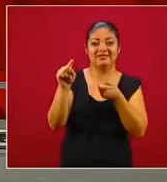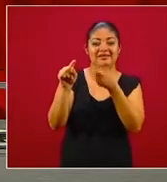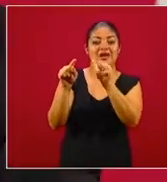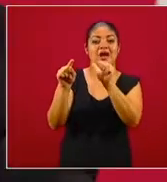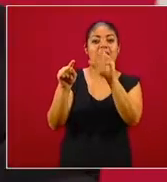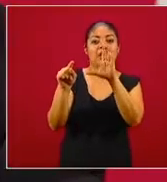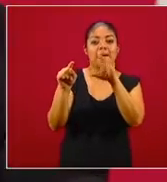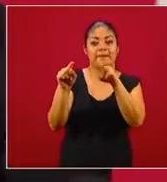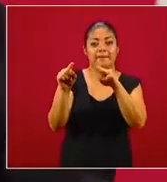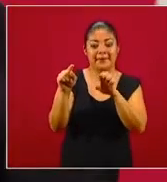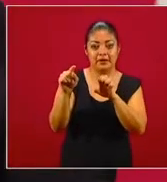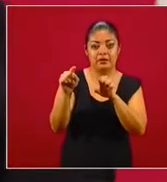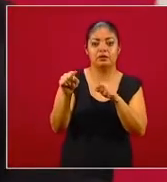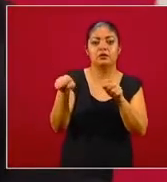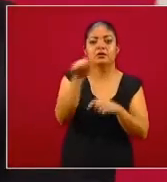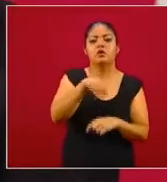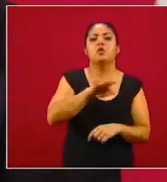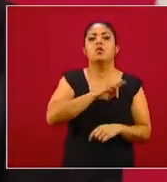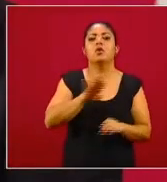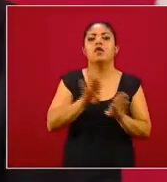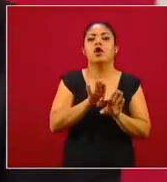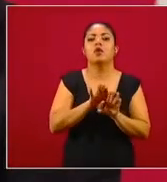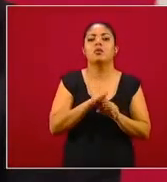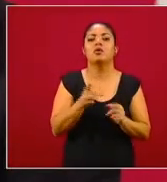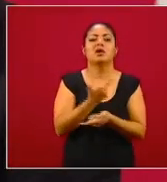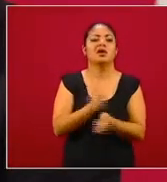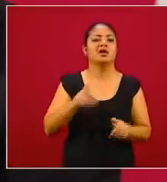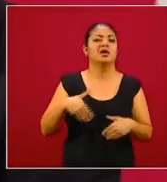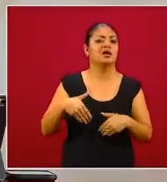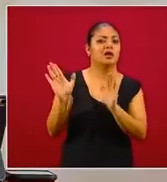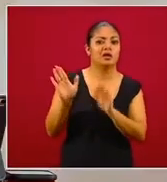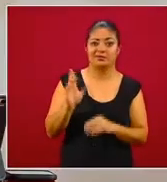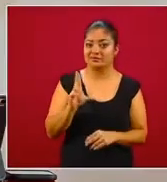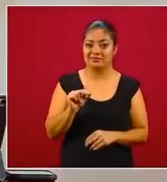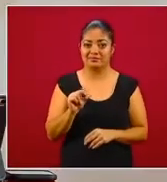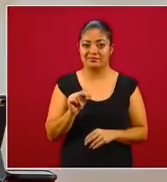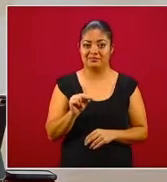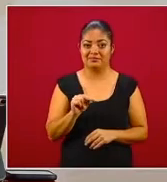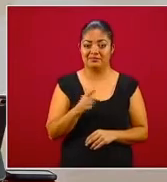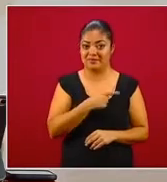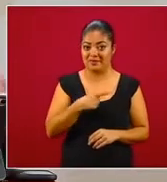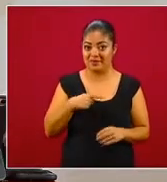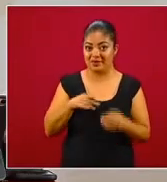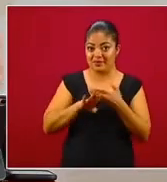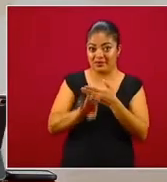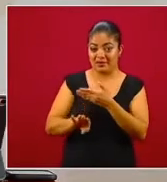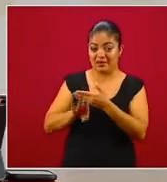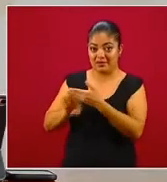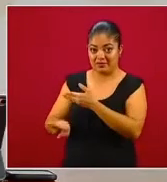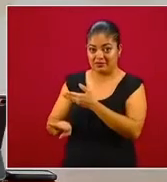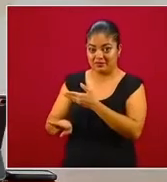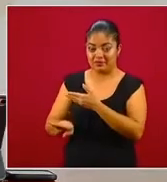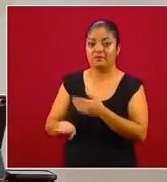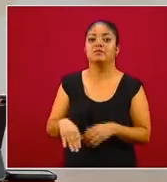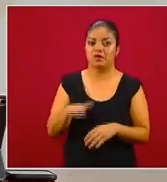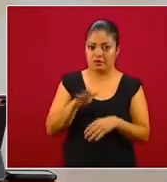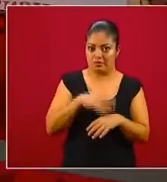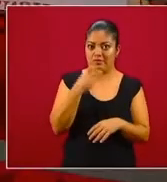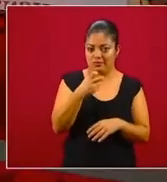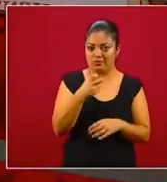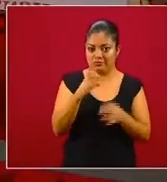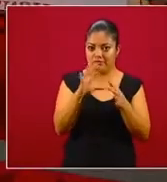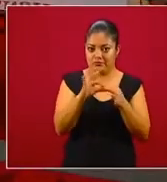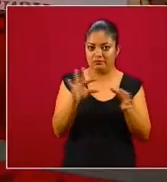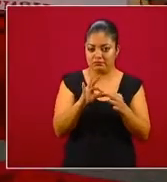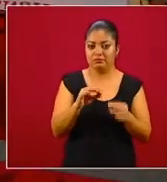curve. no We podemos cannot rebajar las relax medidas. measures right now. ¿Qué What notamos? have we Pues noticed? asociativo, ya lo What have we veremos noticed? en